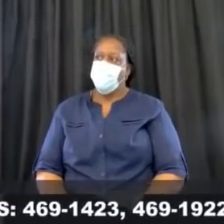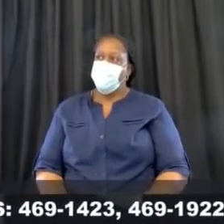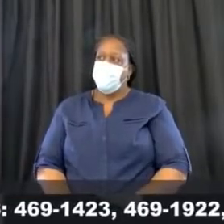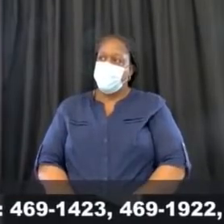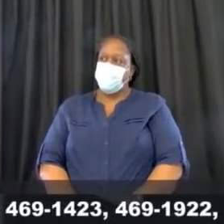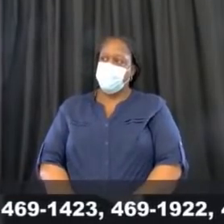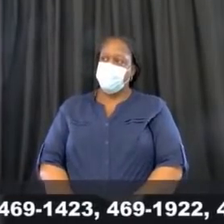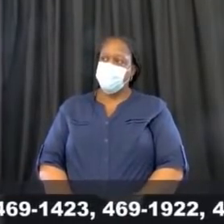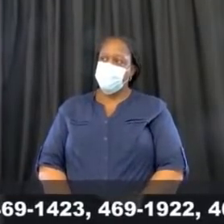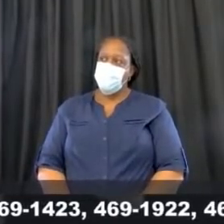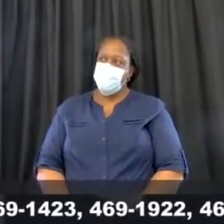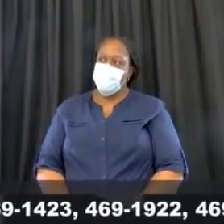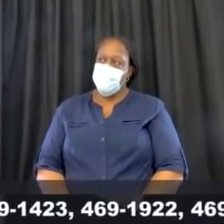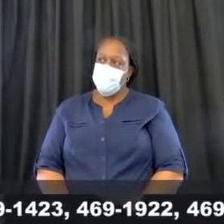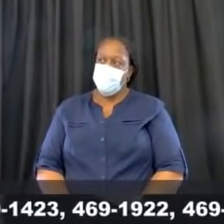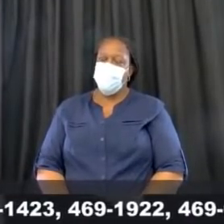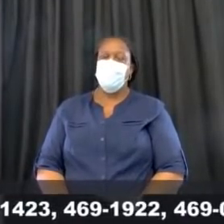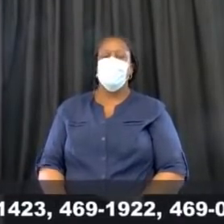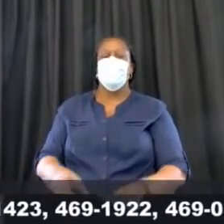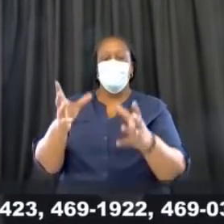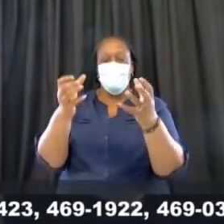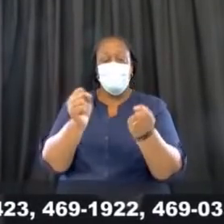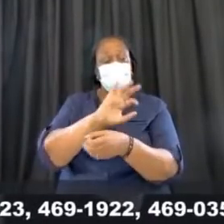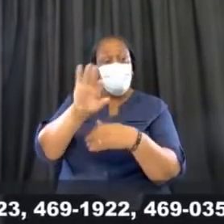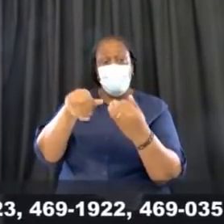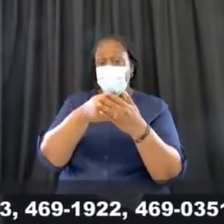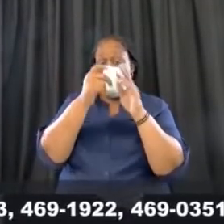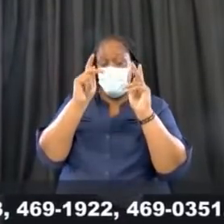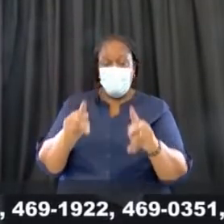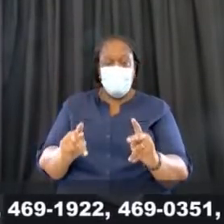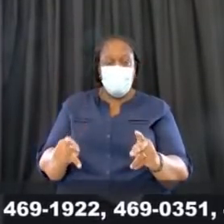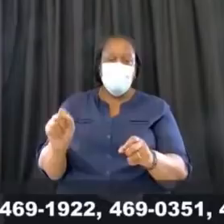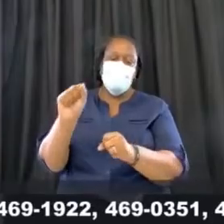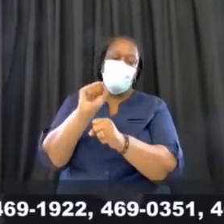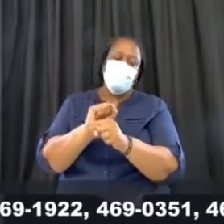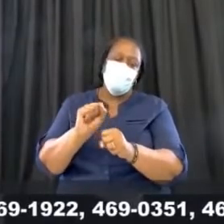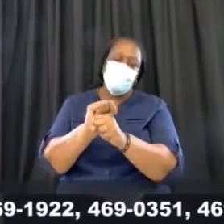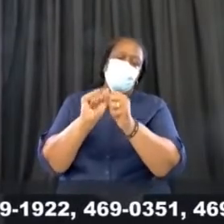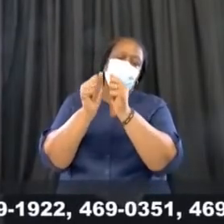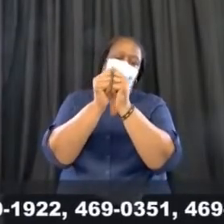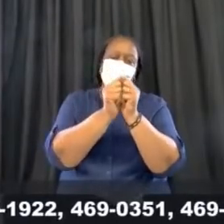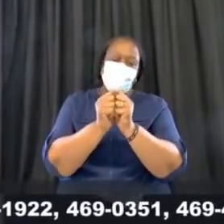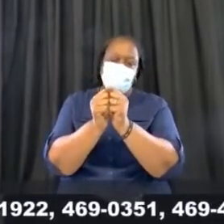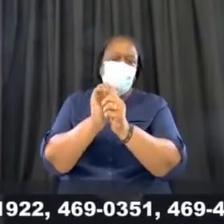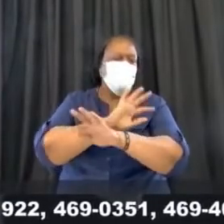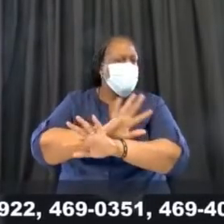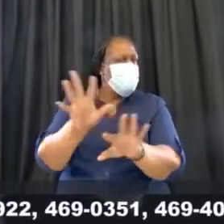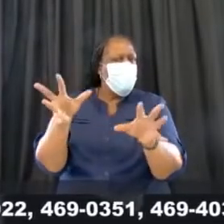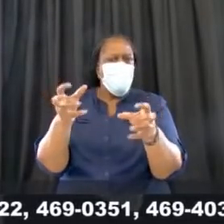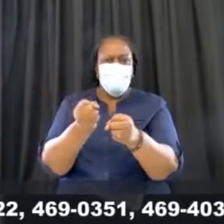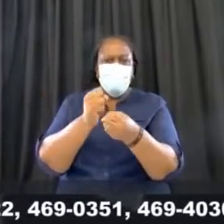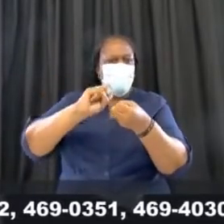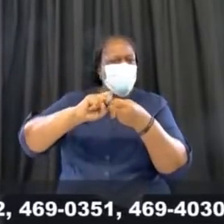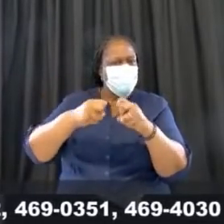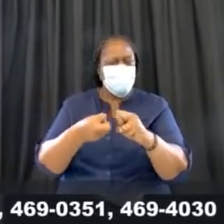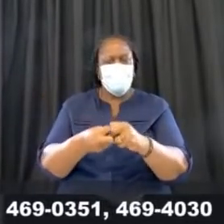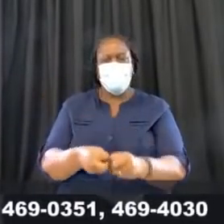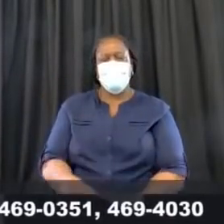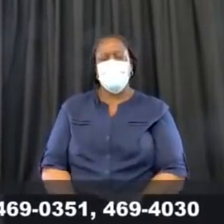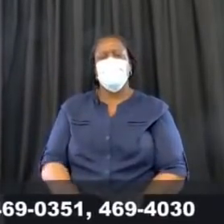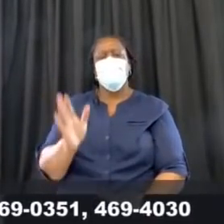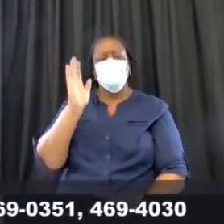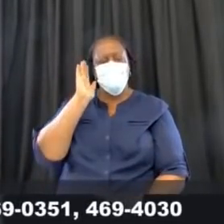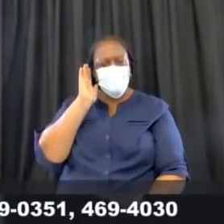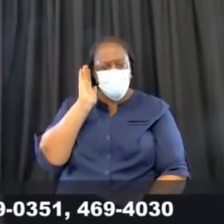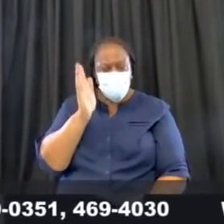to get there, and we need your cooperation during this time. So please do not give the security forces undue